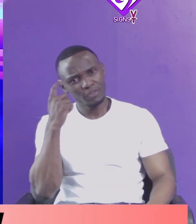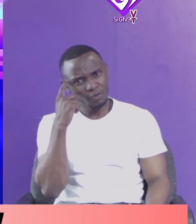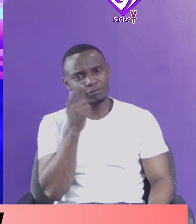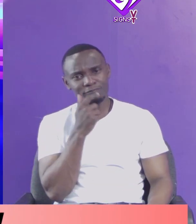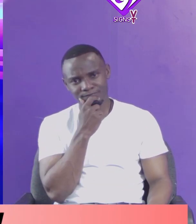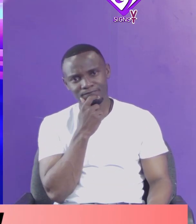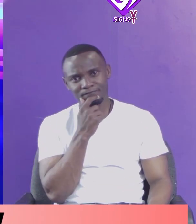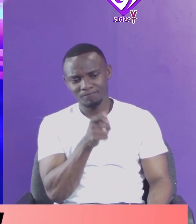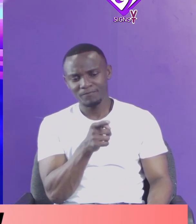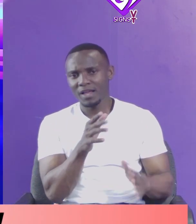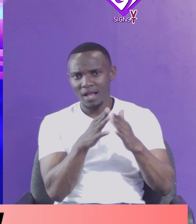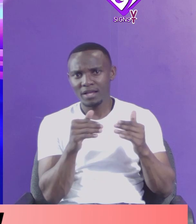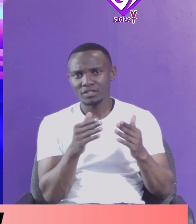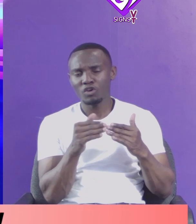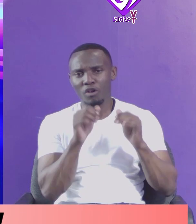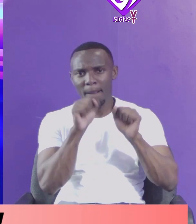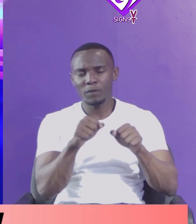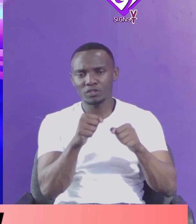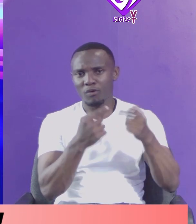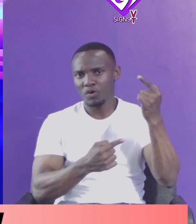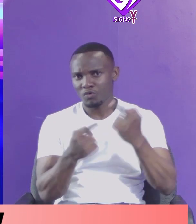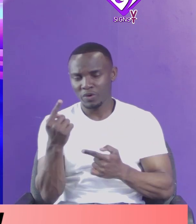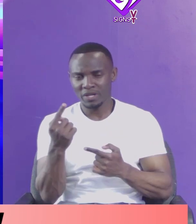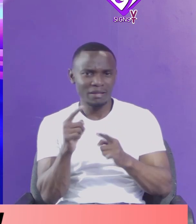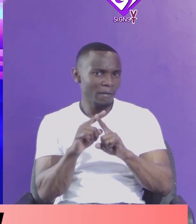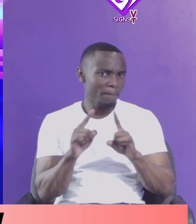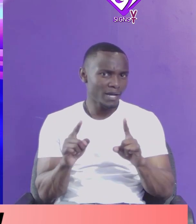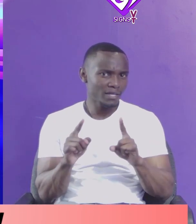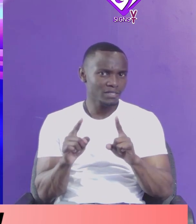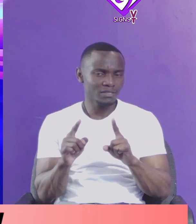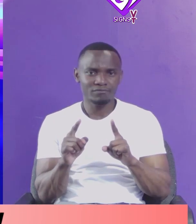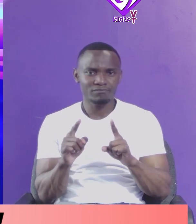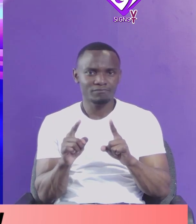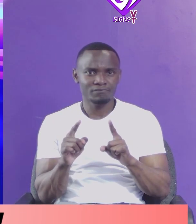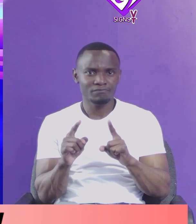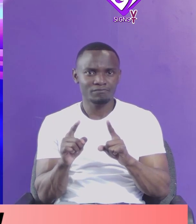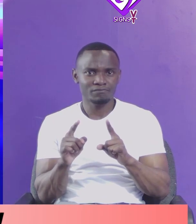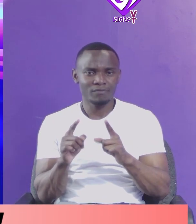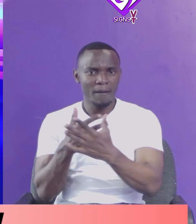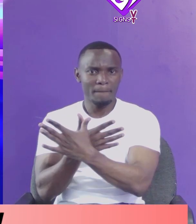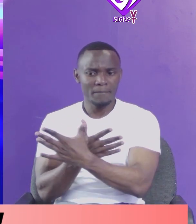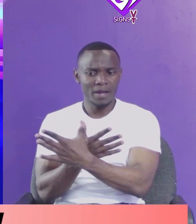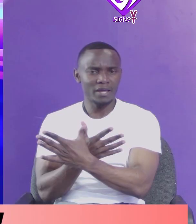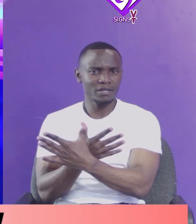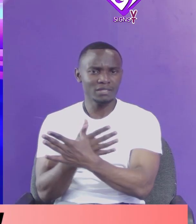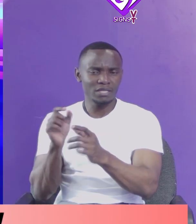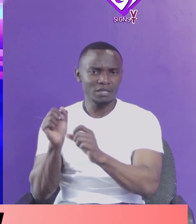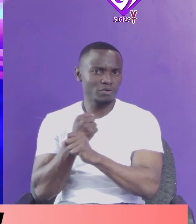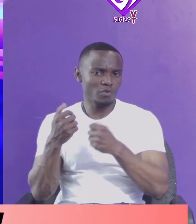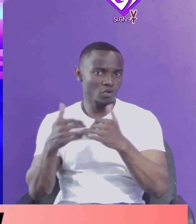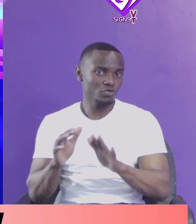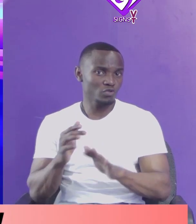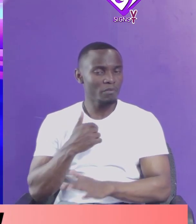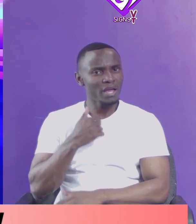have an upper hand. Yes. But Bayern will not really be able to rule them up because they really have a good form. So I